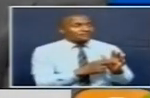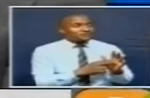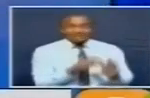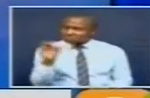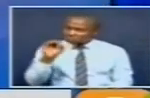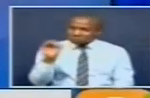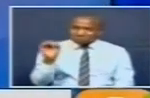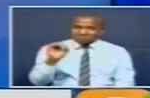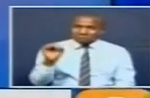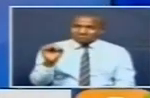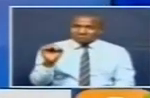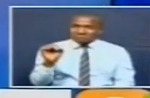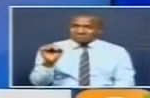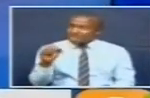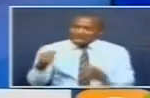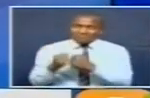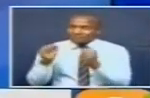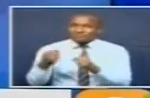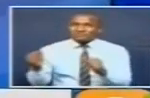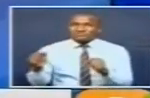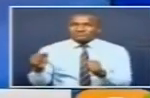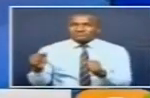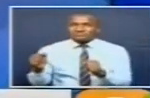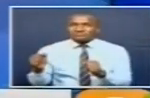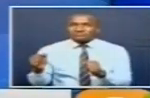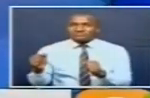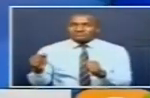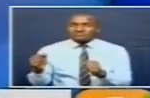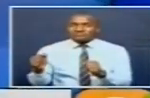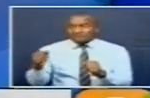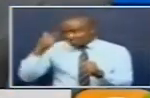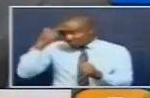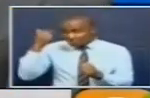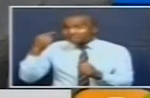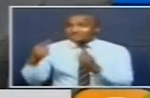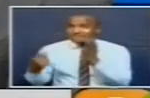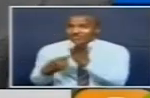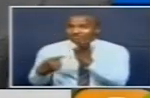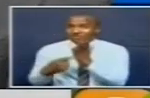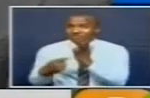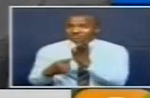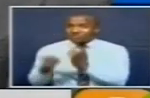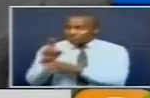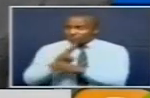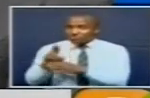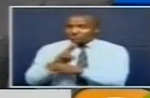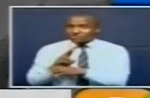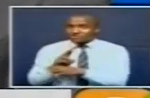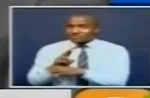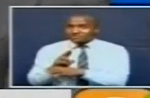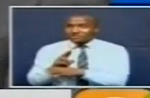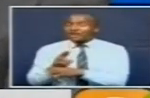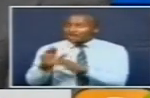all. Such a thing will not happen. It will not happen. Why? Because the technology we are using, the primary form